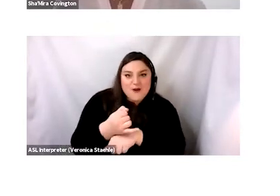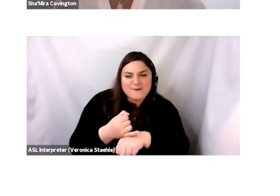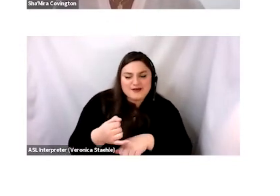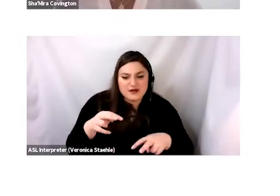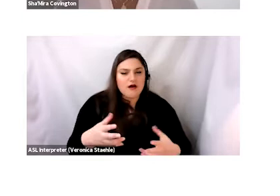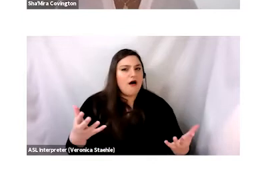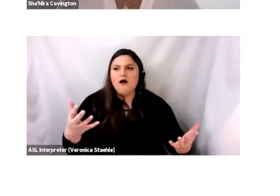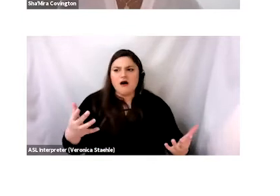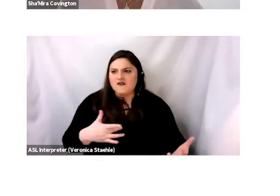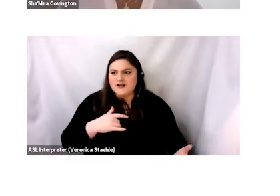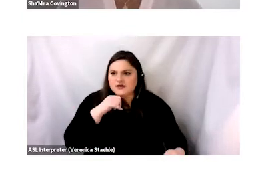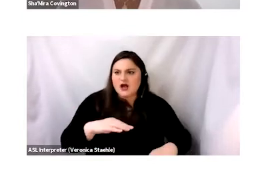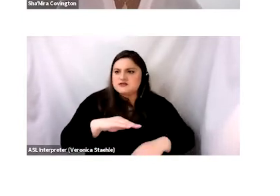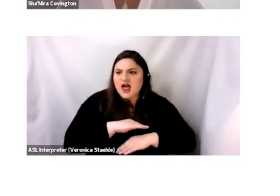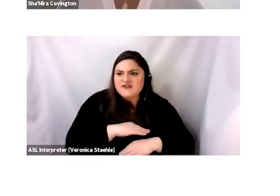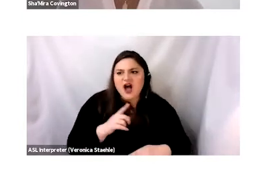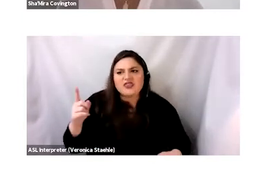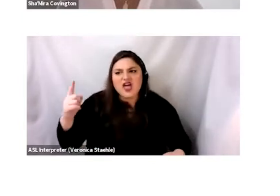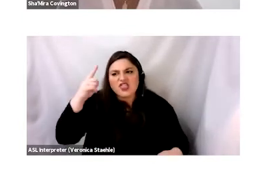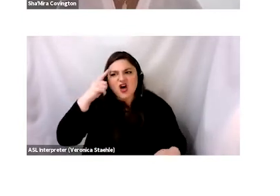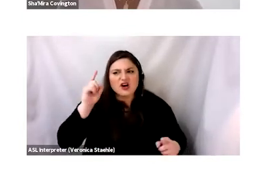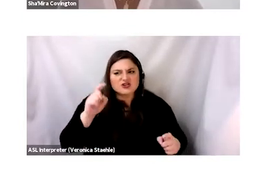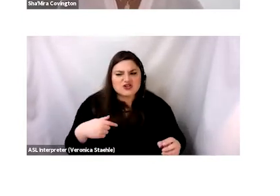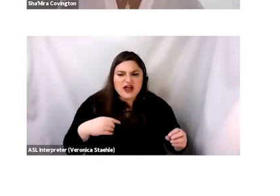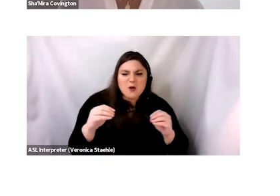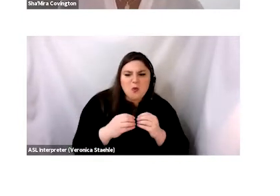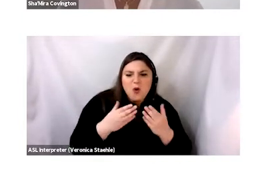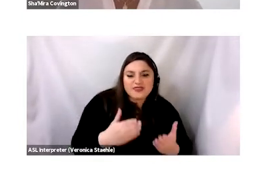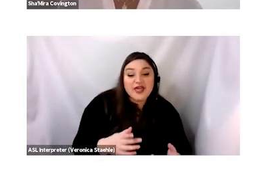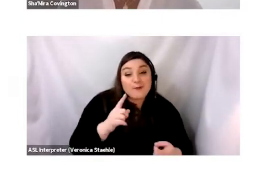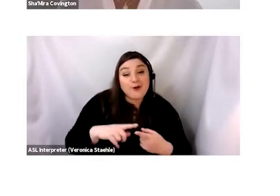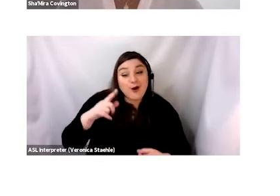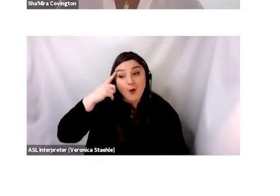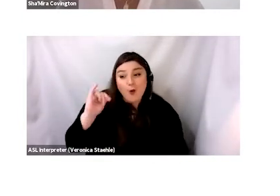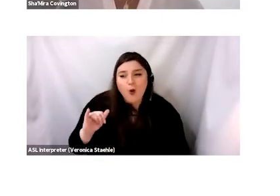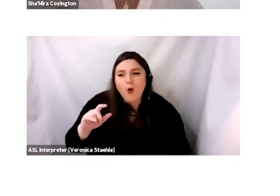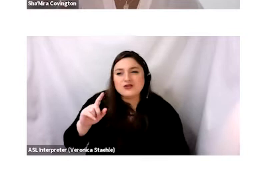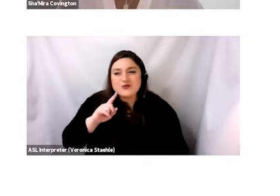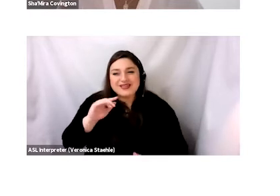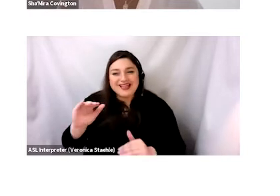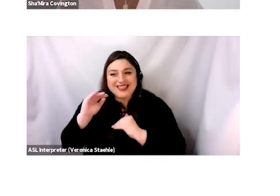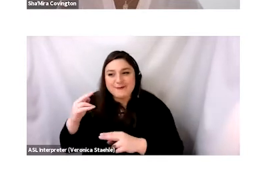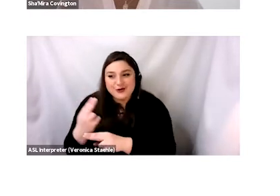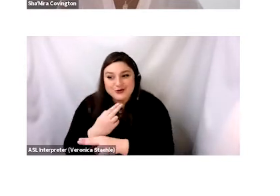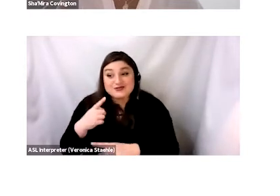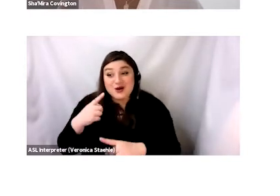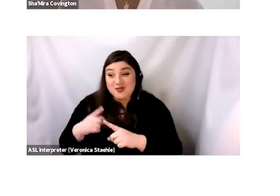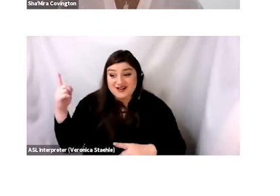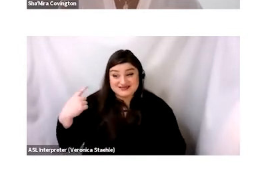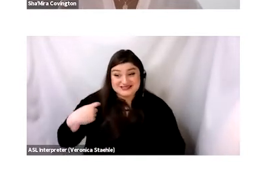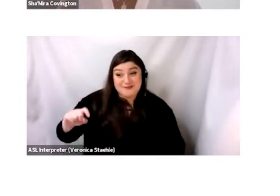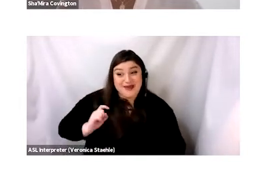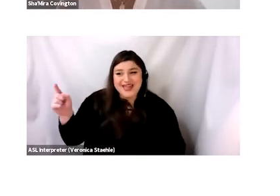indigenous populations, but gold existed only in small amounts, and they killed off the indigenous people in